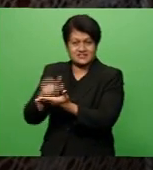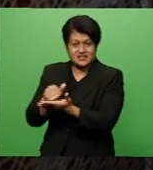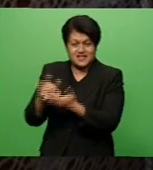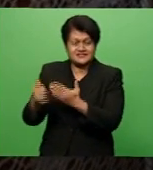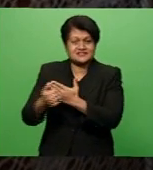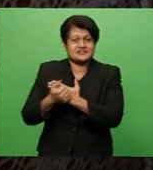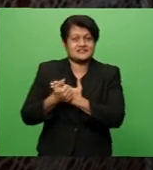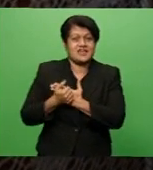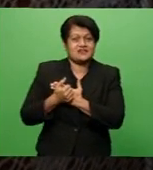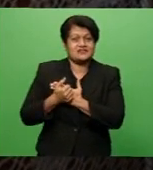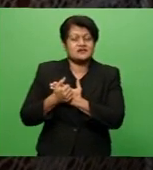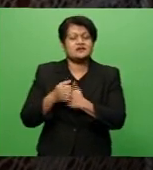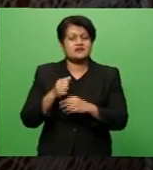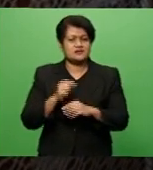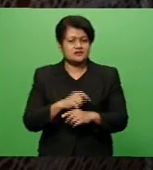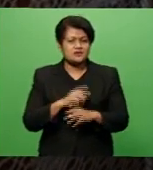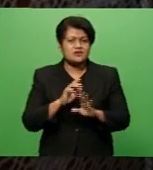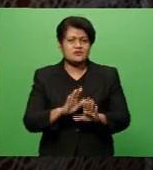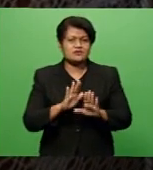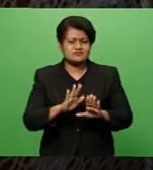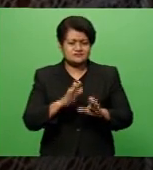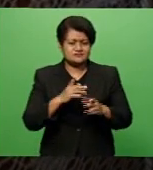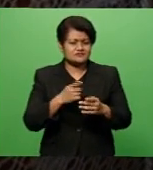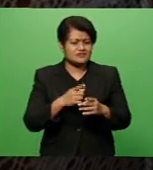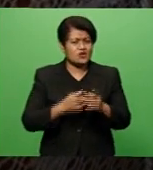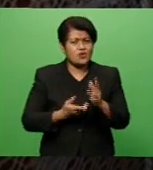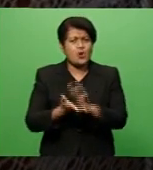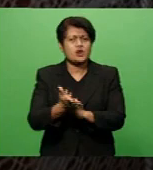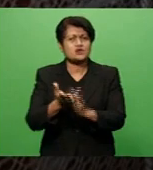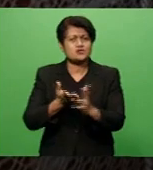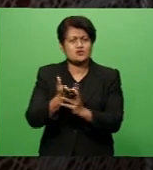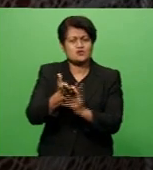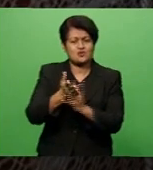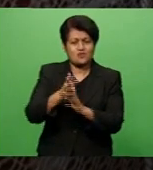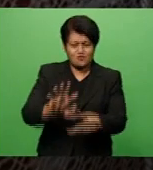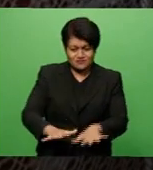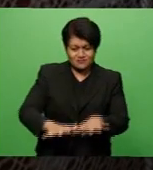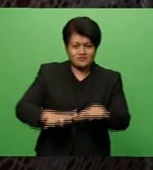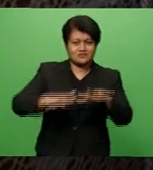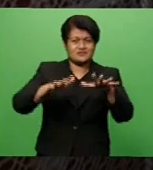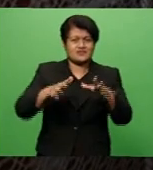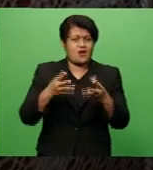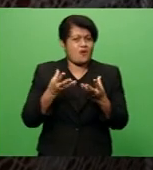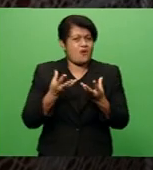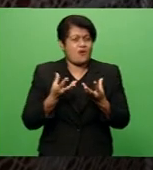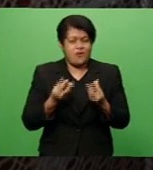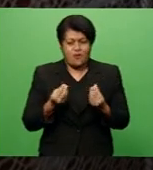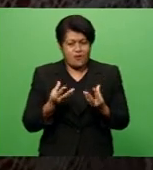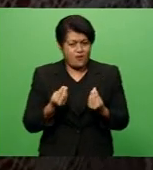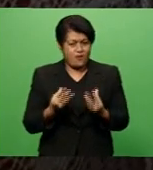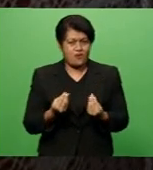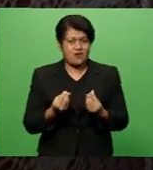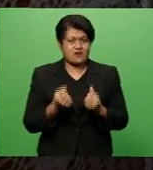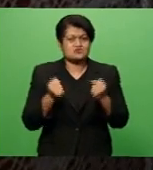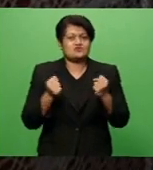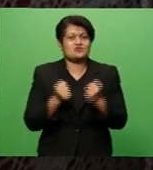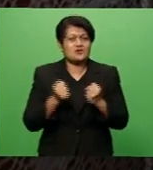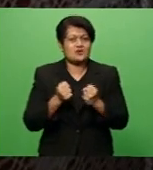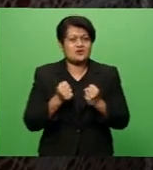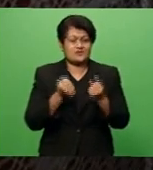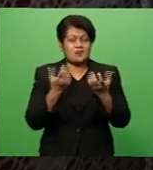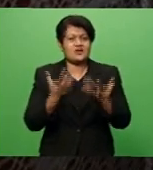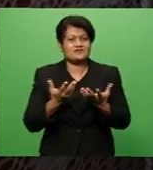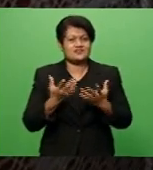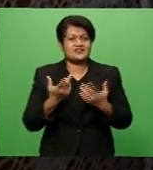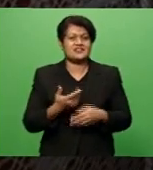They've been doing this, wading through the flooded waters, all drenched or just wet from the heavy rain. From us,